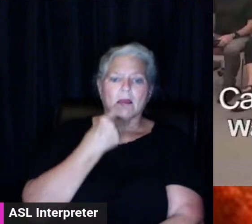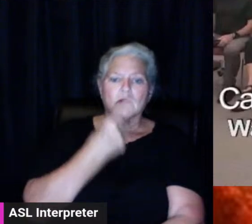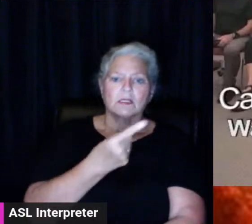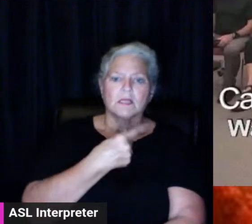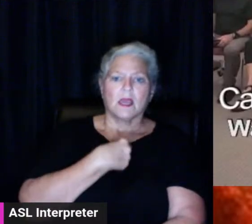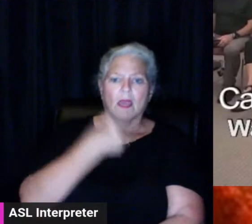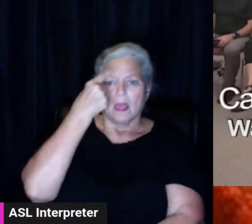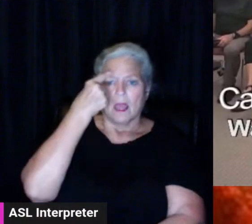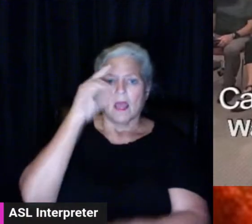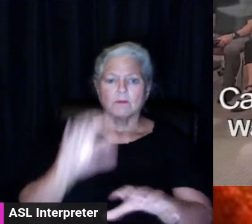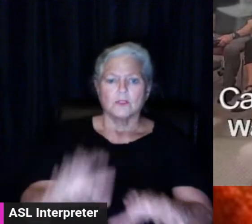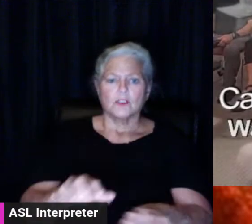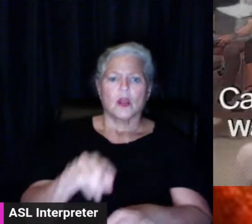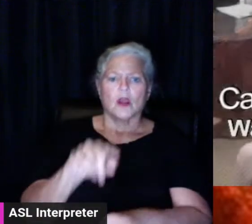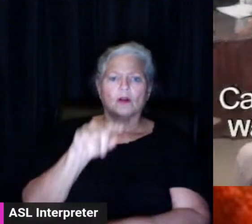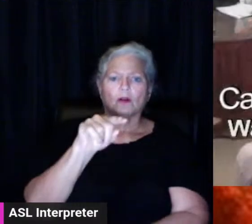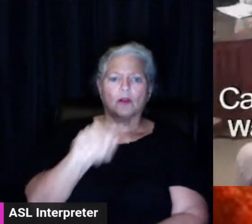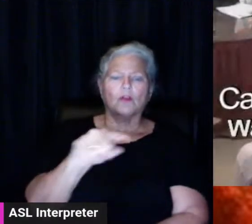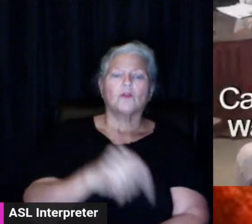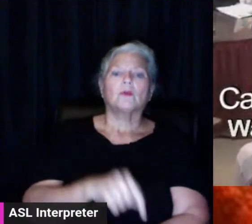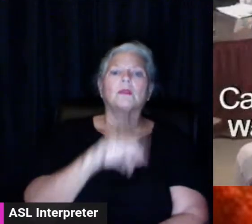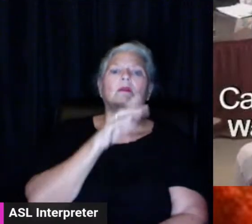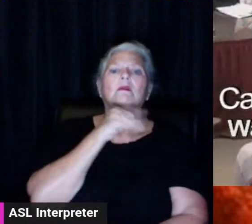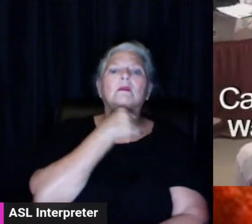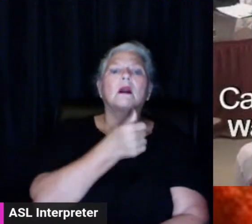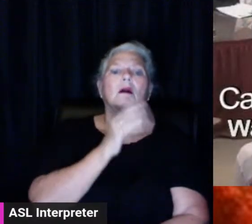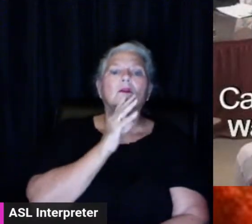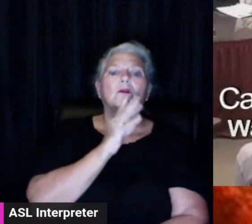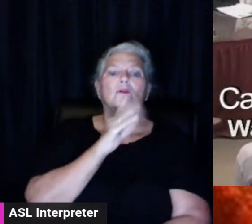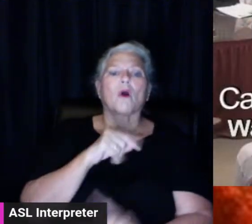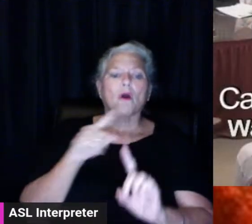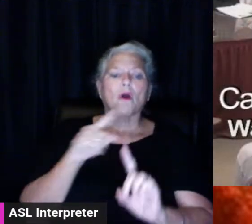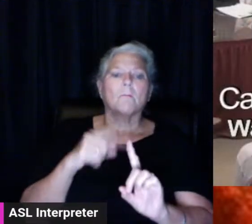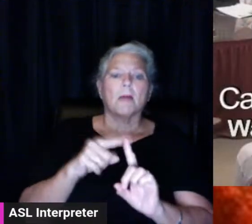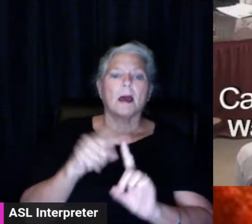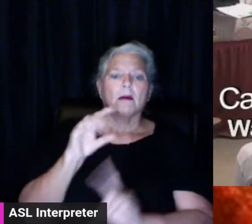you didn't bring up the Canton Fire Department's recent